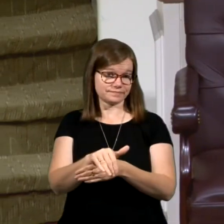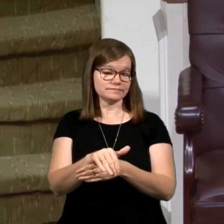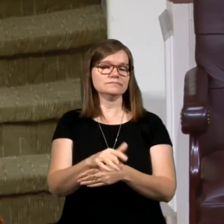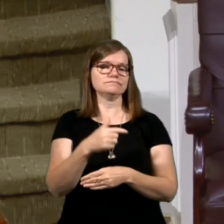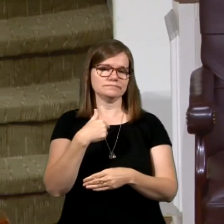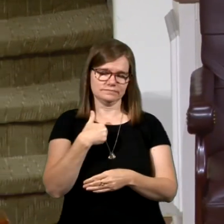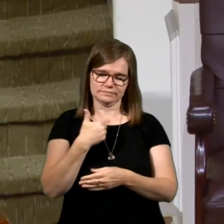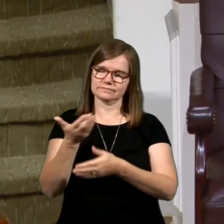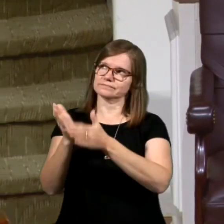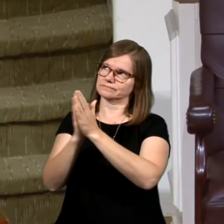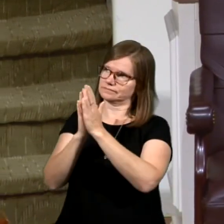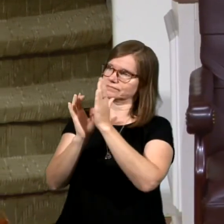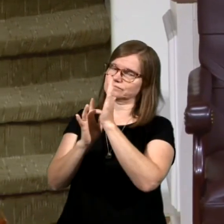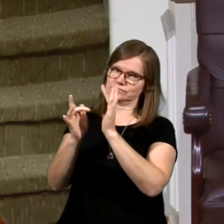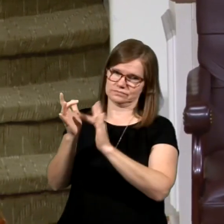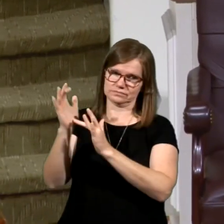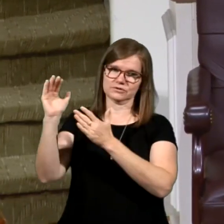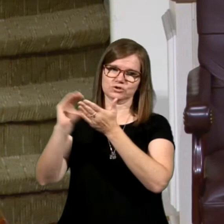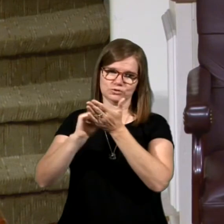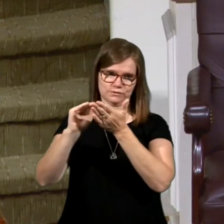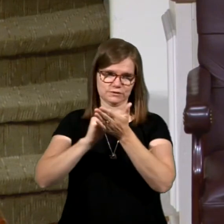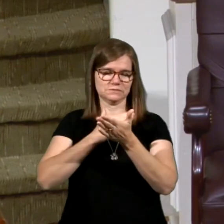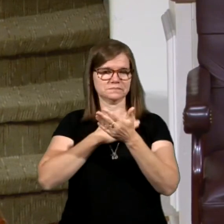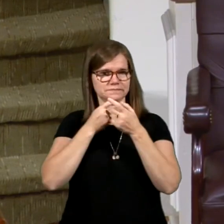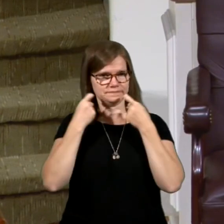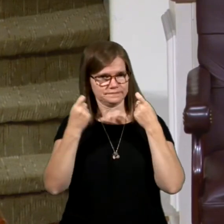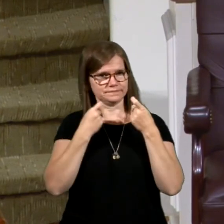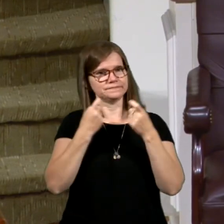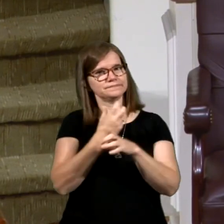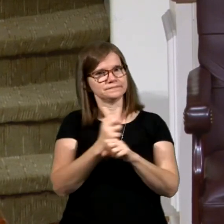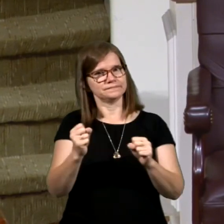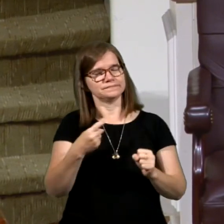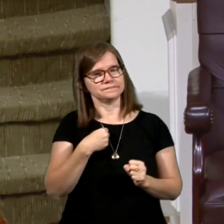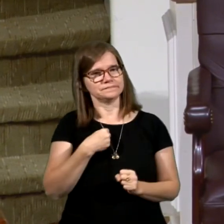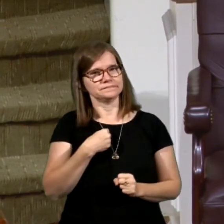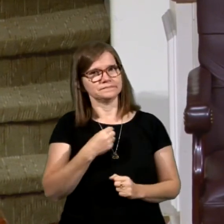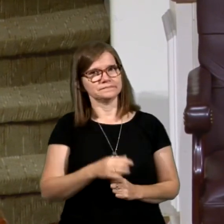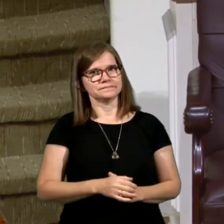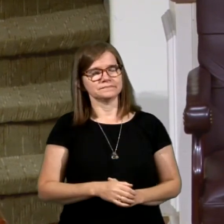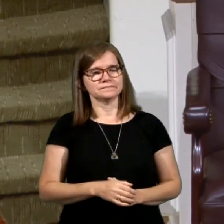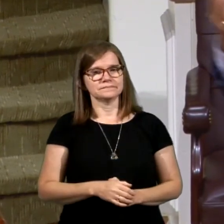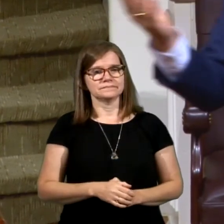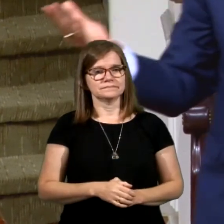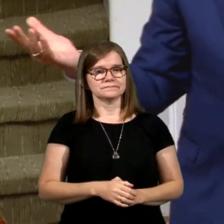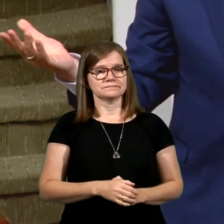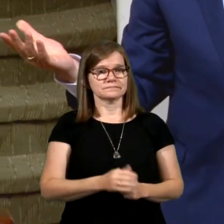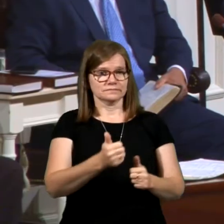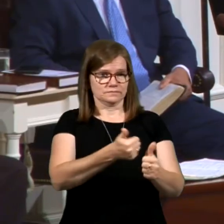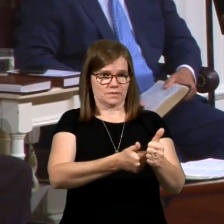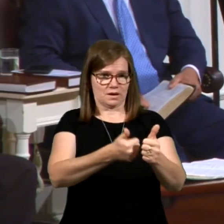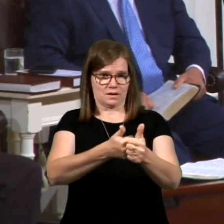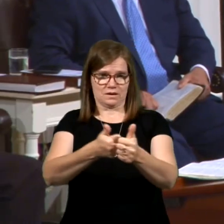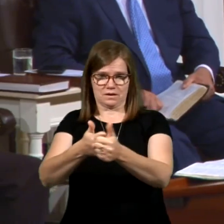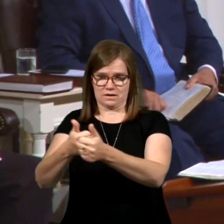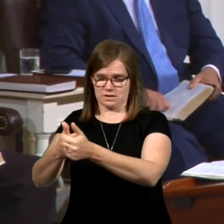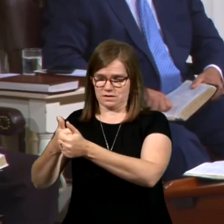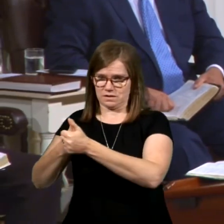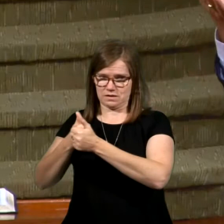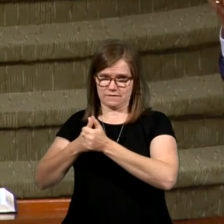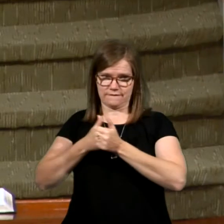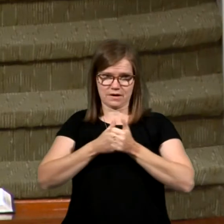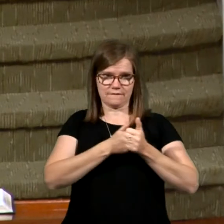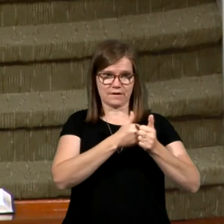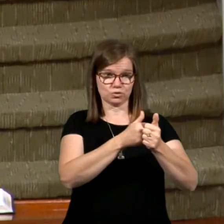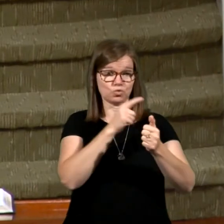asked Jesus to forgive my sin and save me. Every one of us who